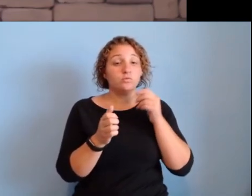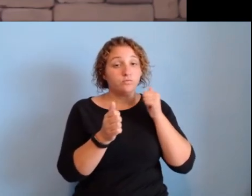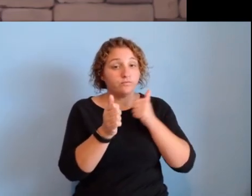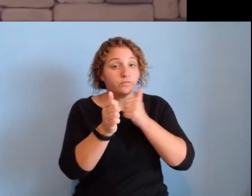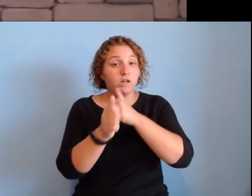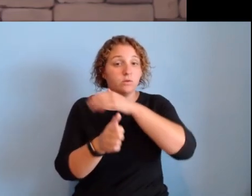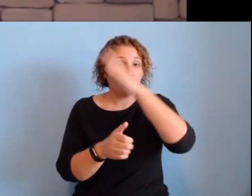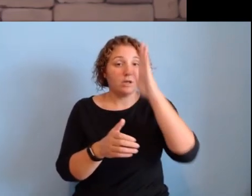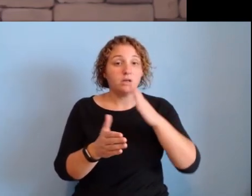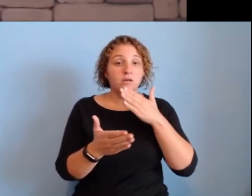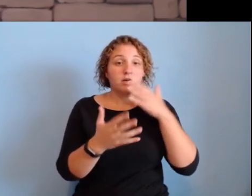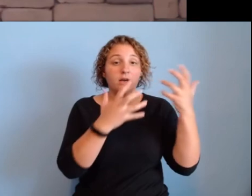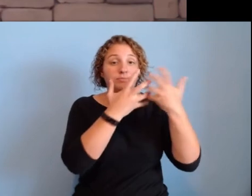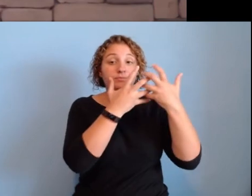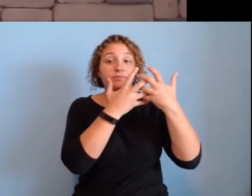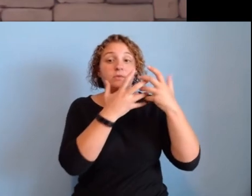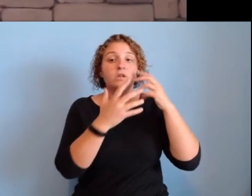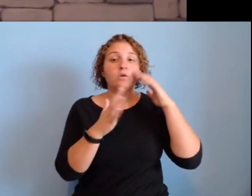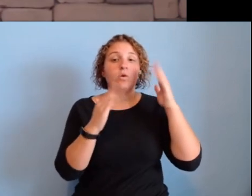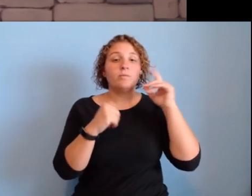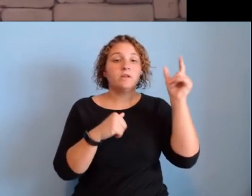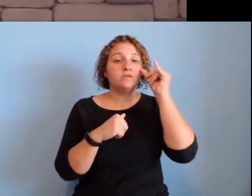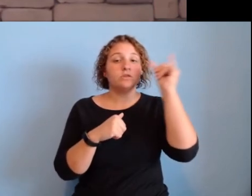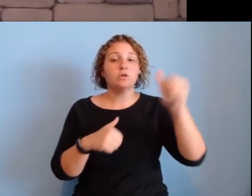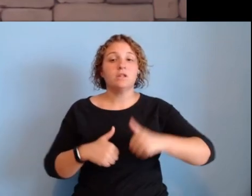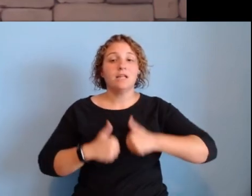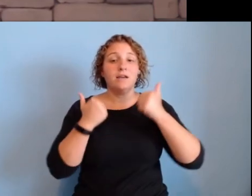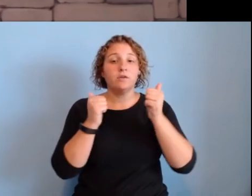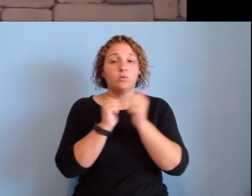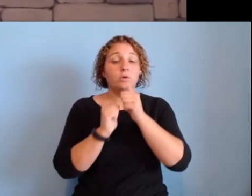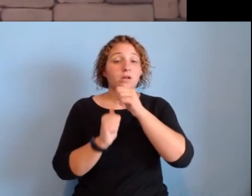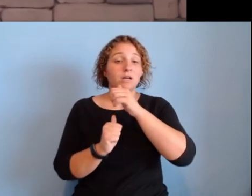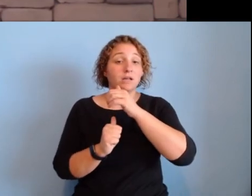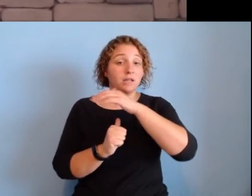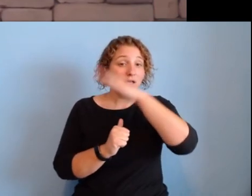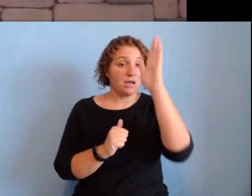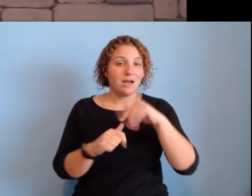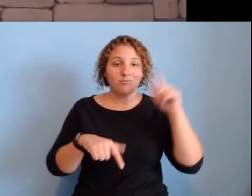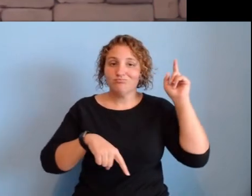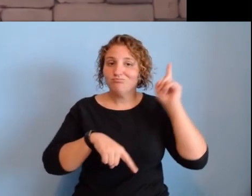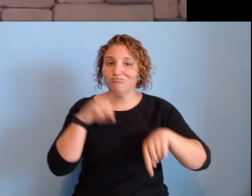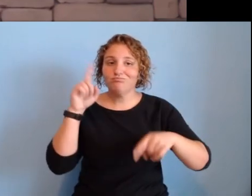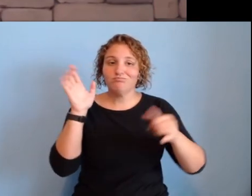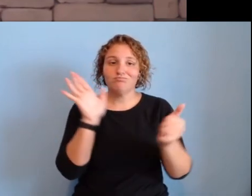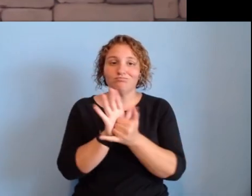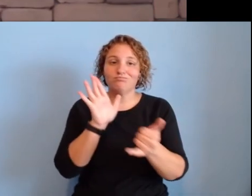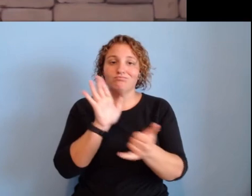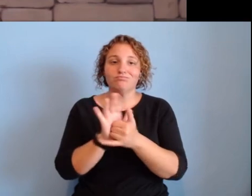In hope of eternal life which God that cannot lie. Well, is that an encouragement in election season?